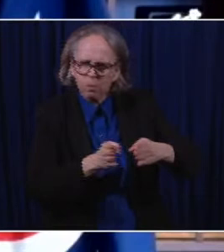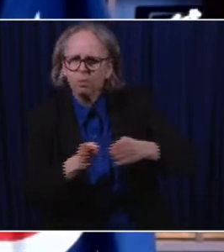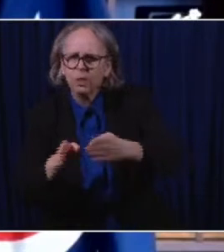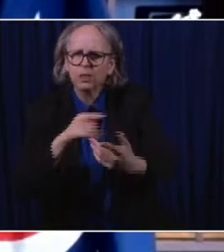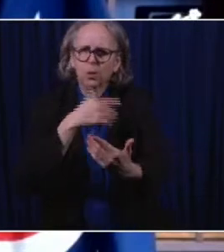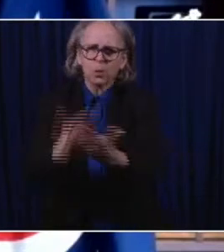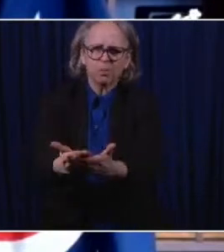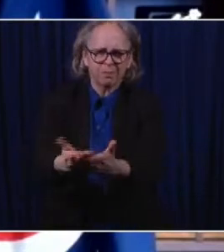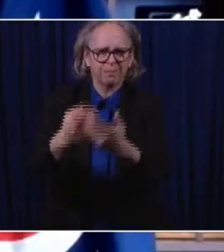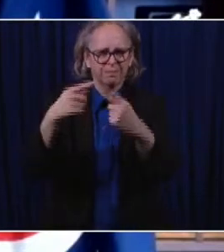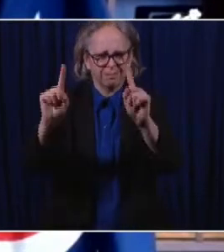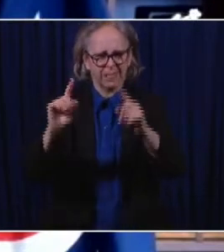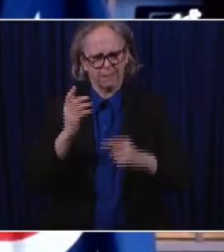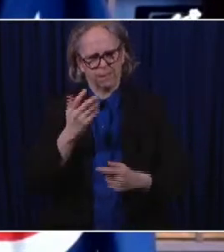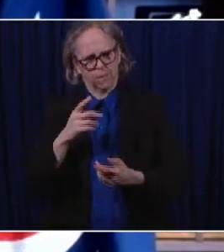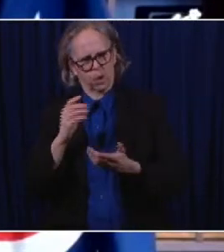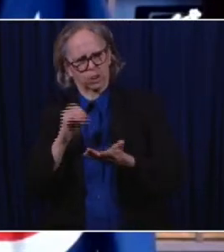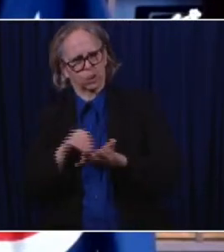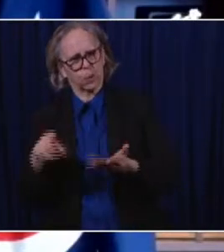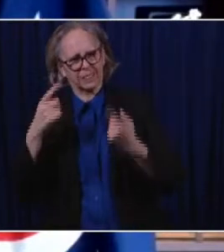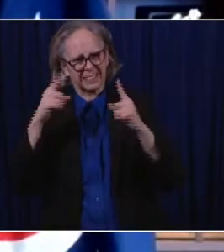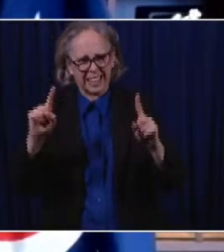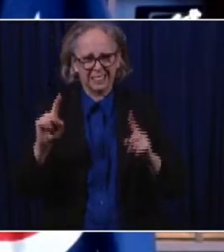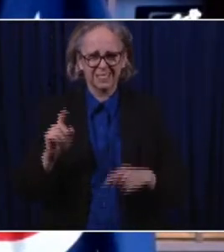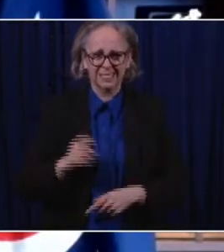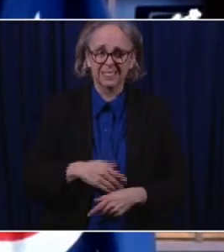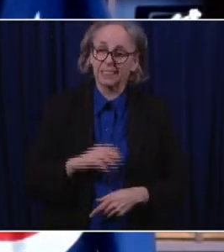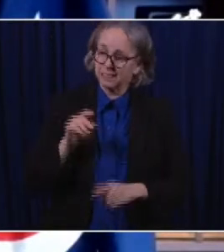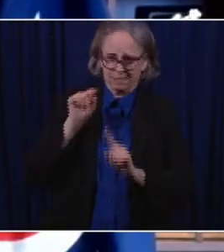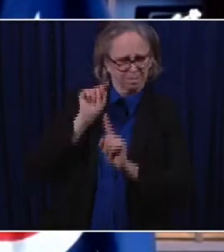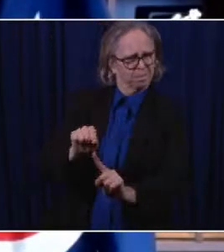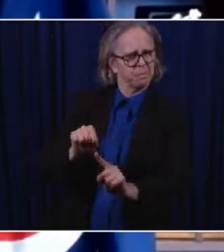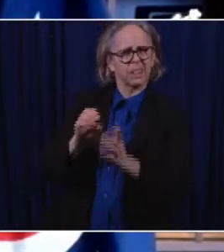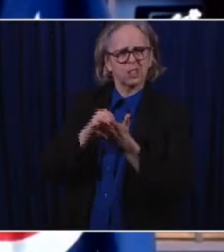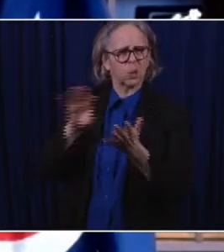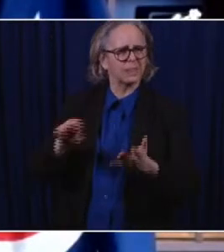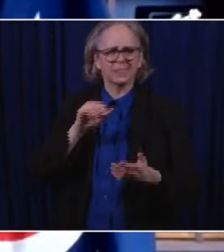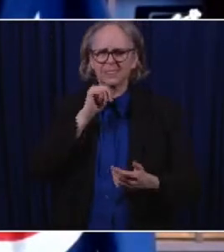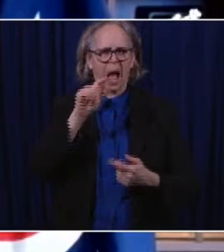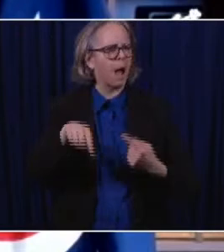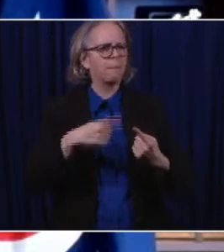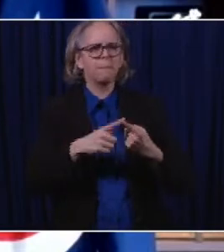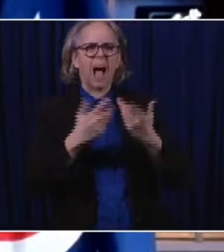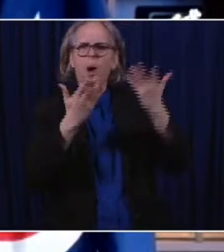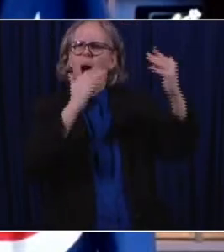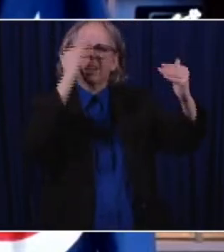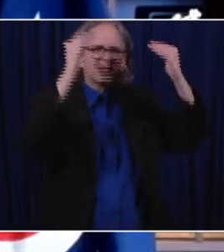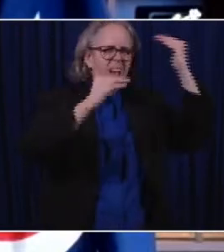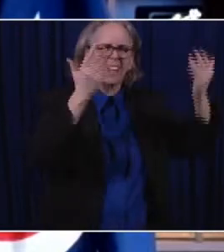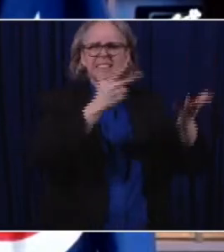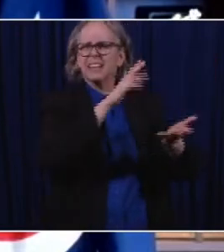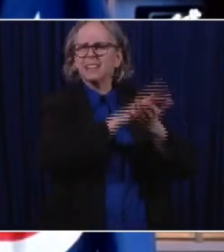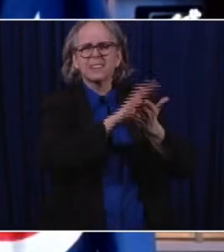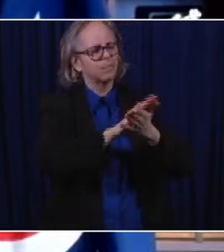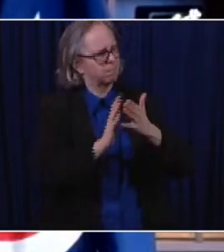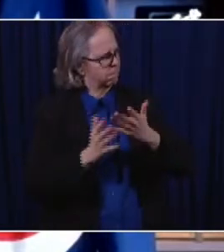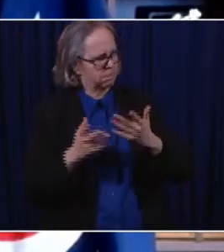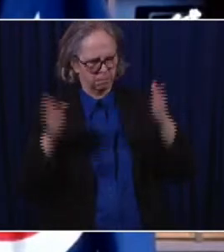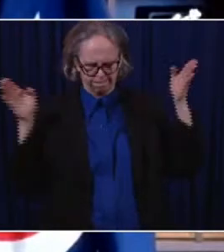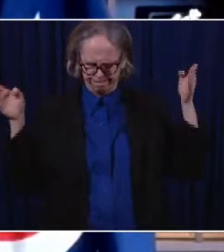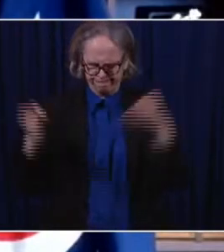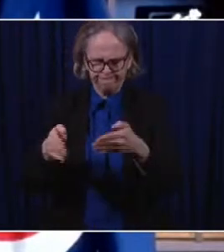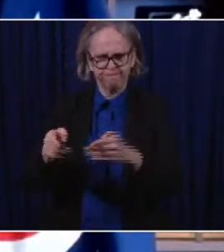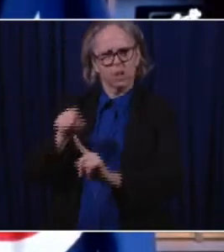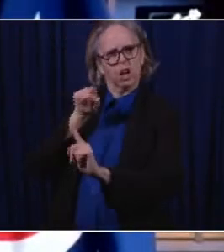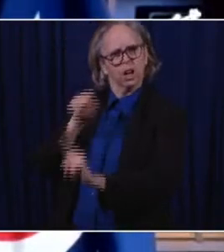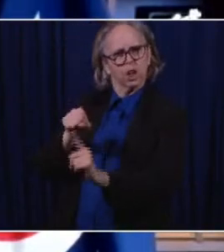students. It's not about the adults or the institutions. It's about making sure that those individual students have the tools that they need